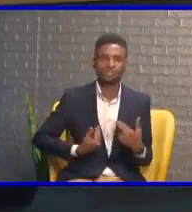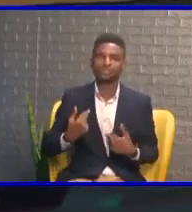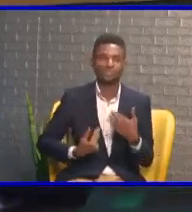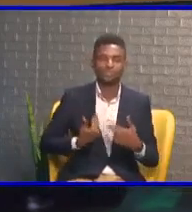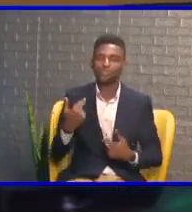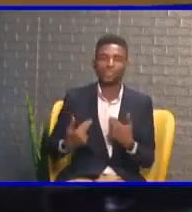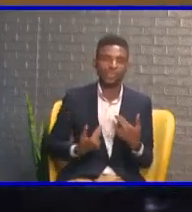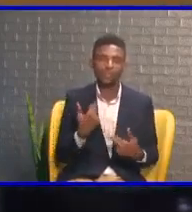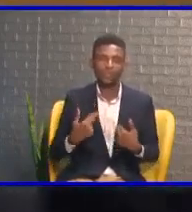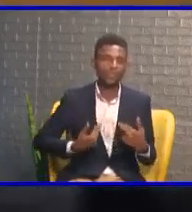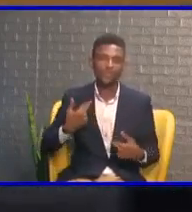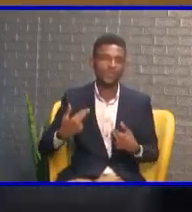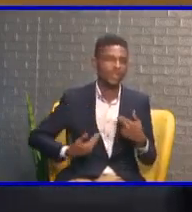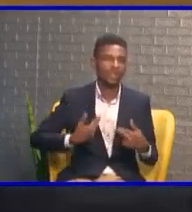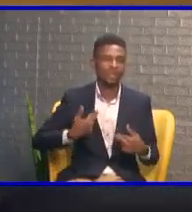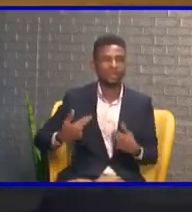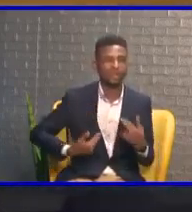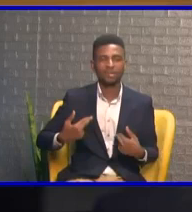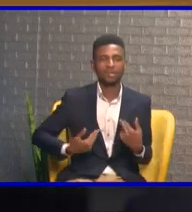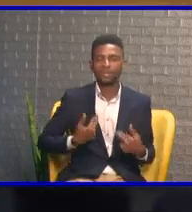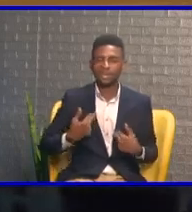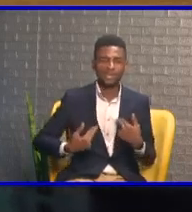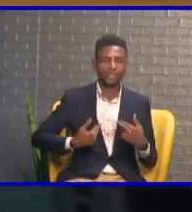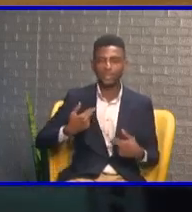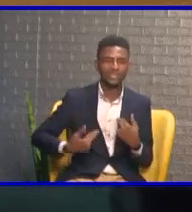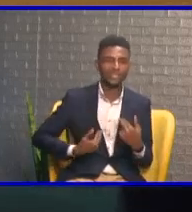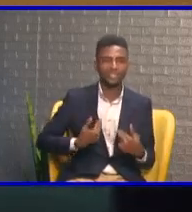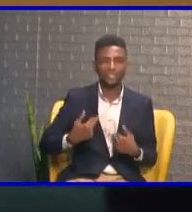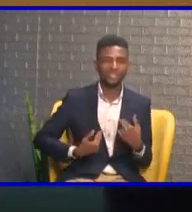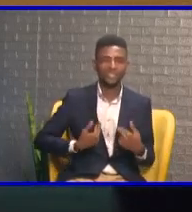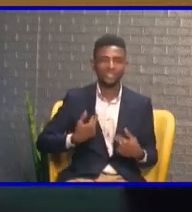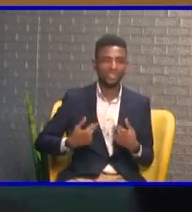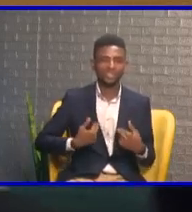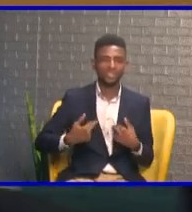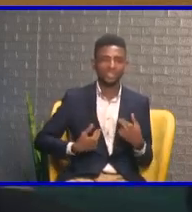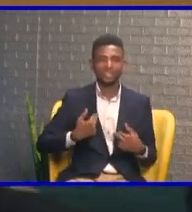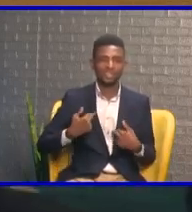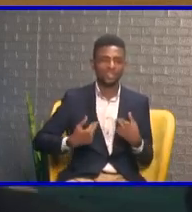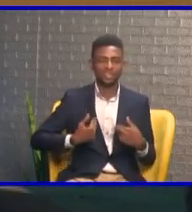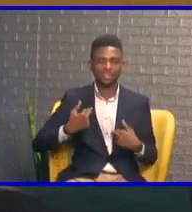Hey. Come on.